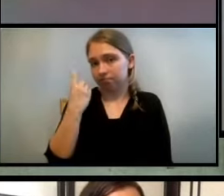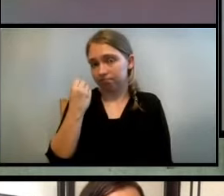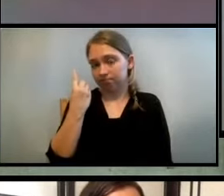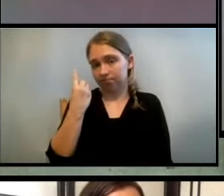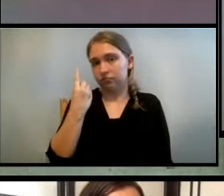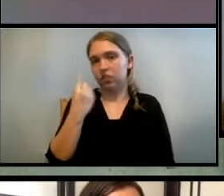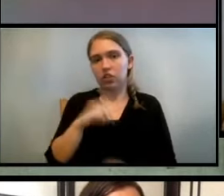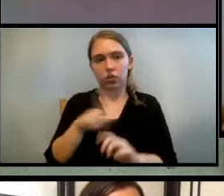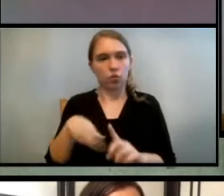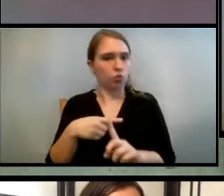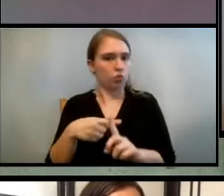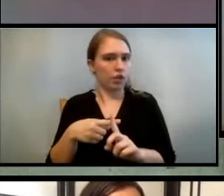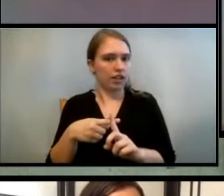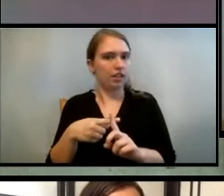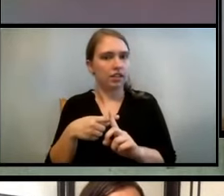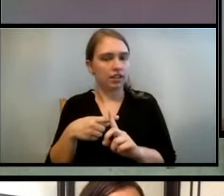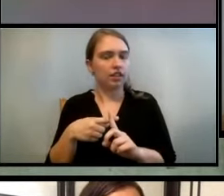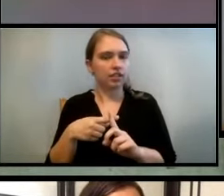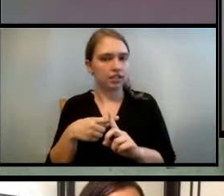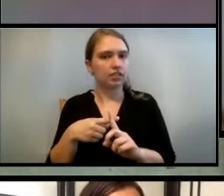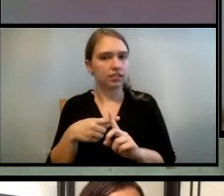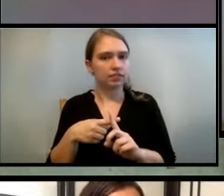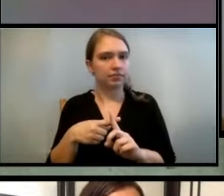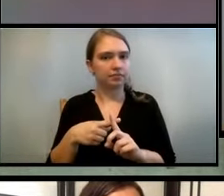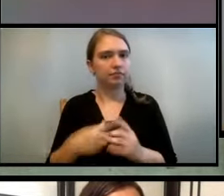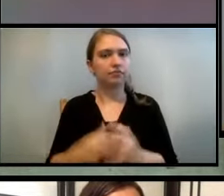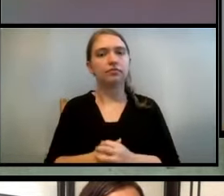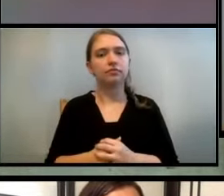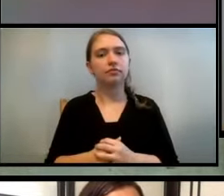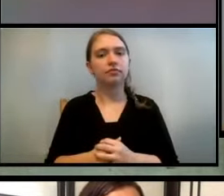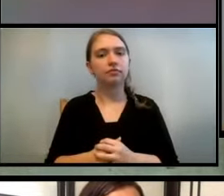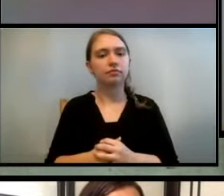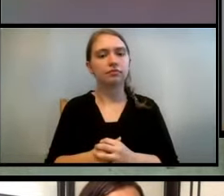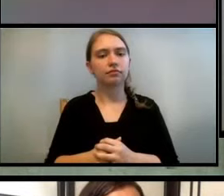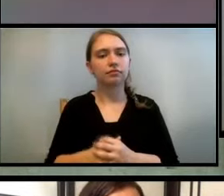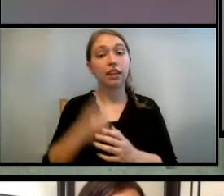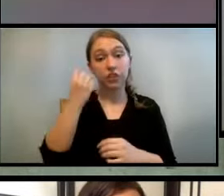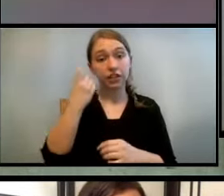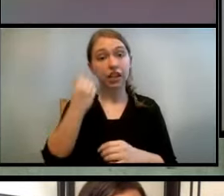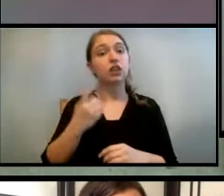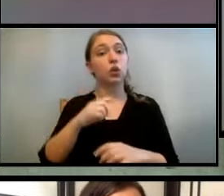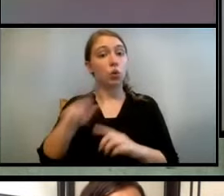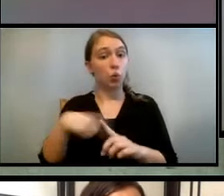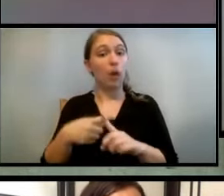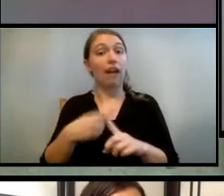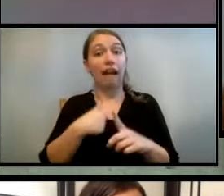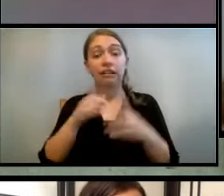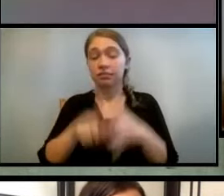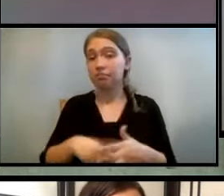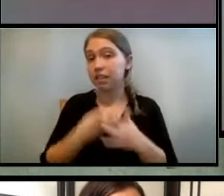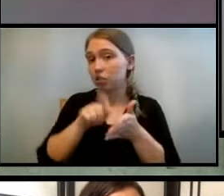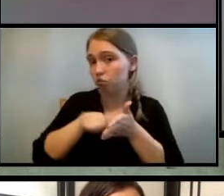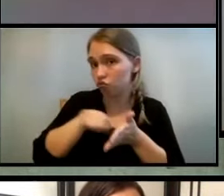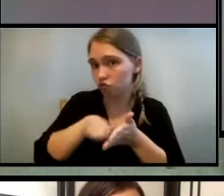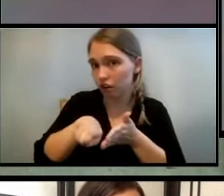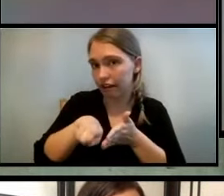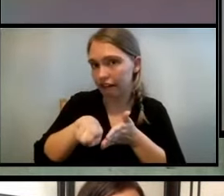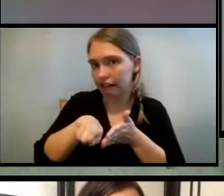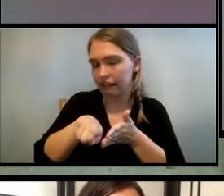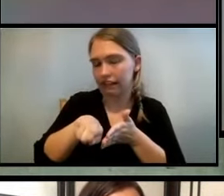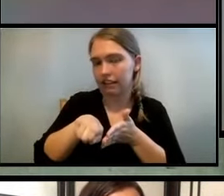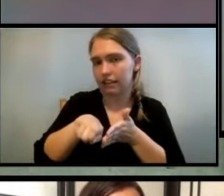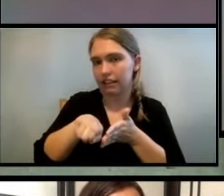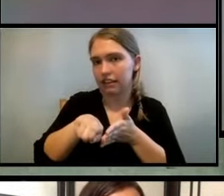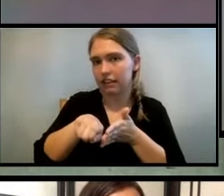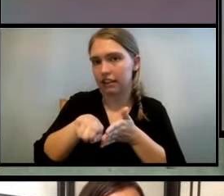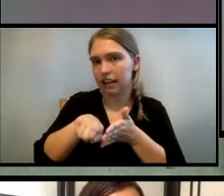preserve this, the well from which my stories come, I can't necessarily be dipping into it to